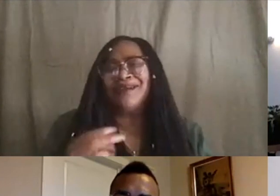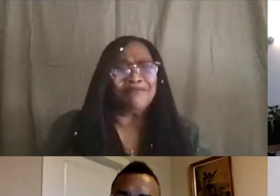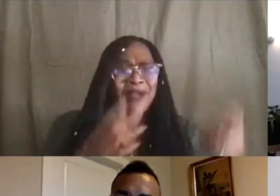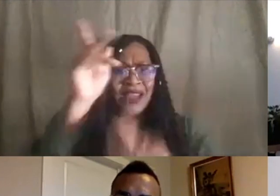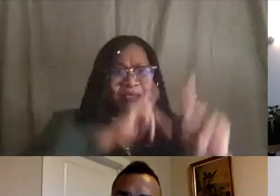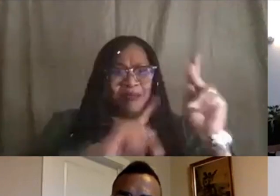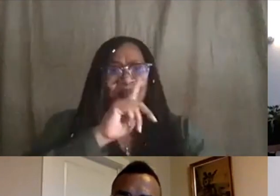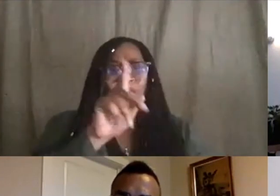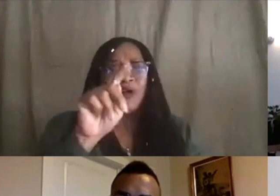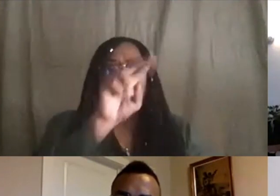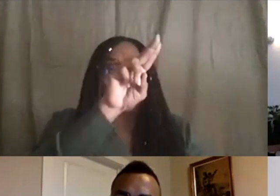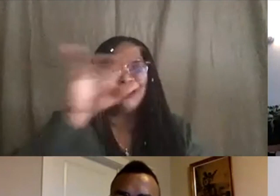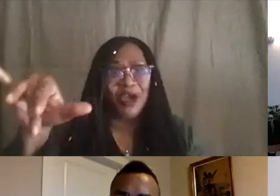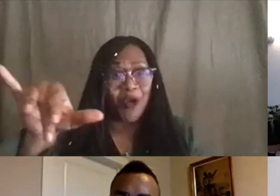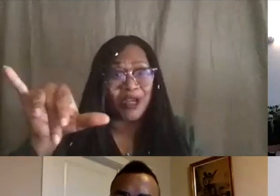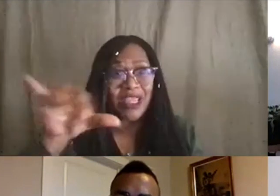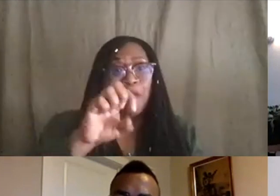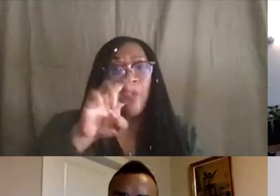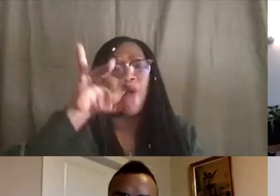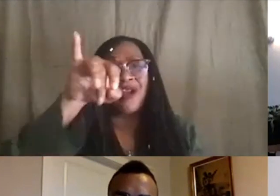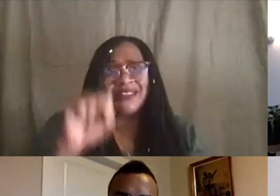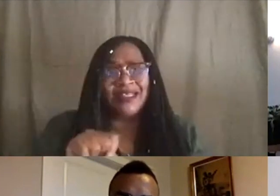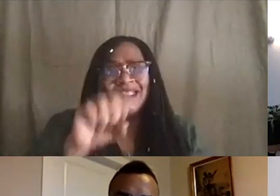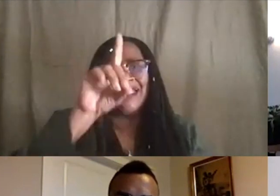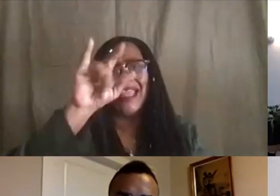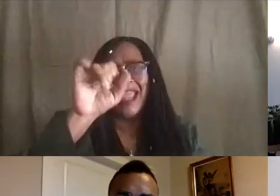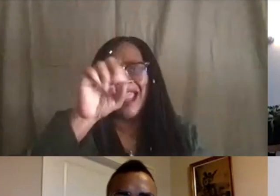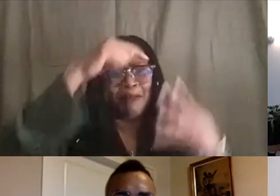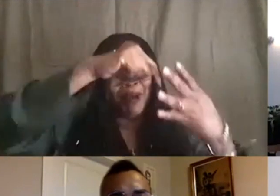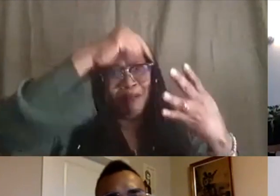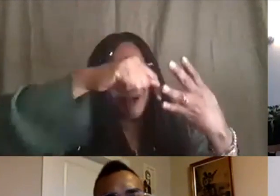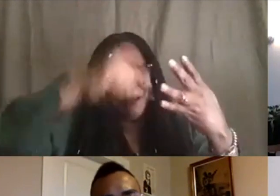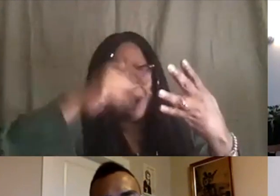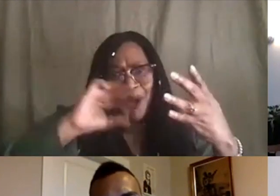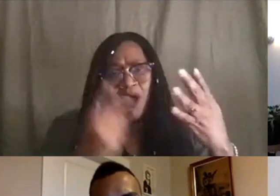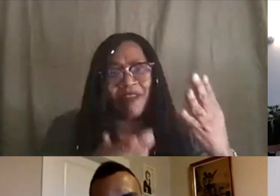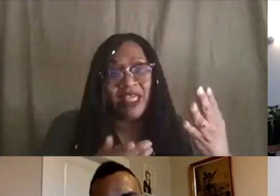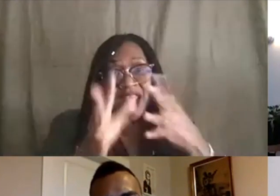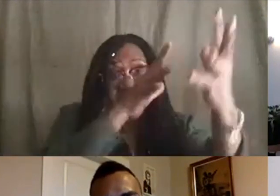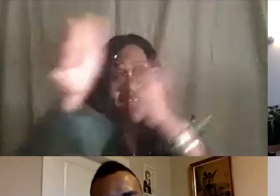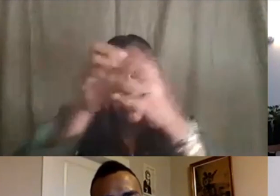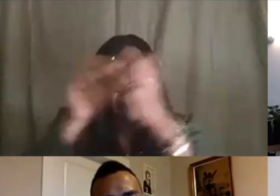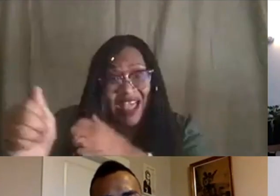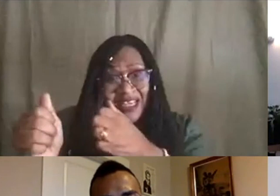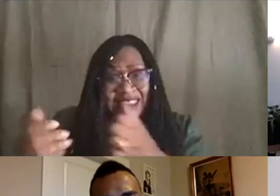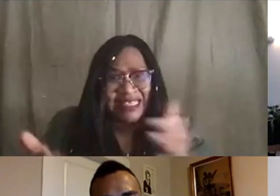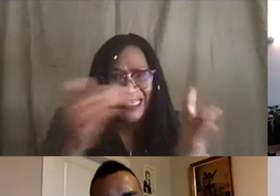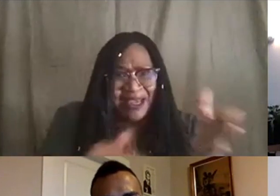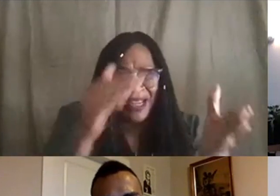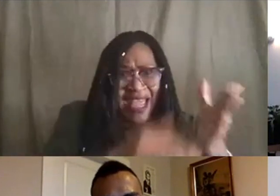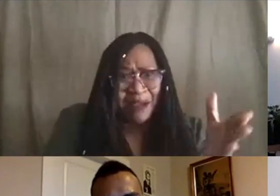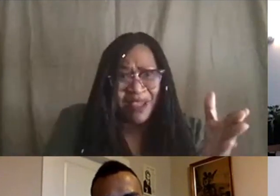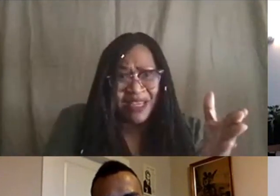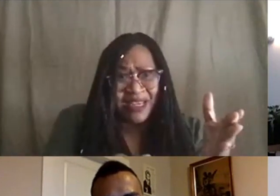Toni Morrison, Dionne Brand, many other people have told us that the repetition of violence does not produce empathy, it produces more